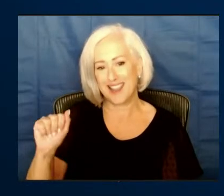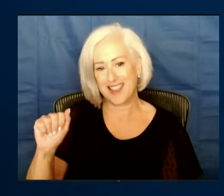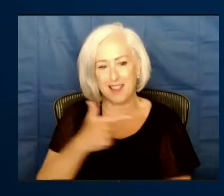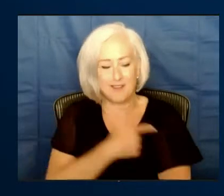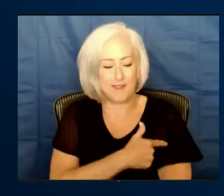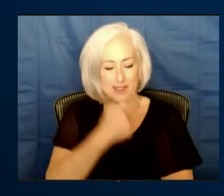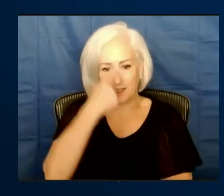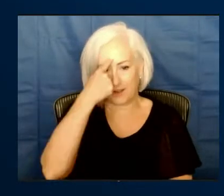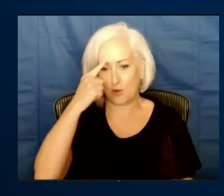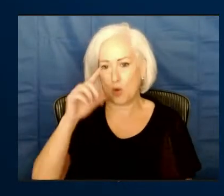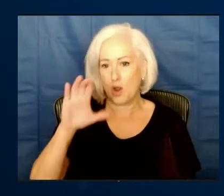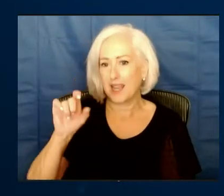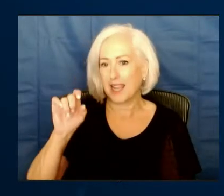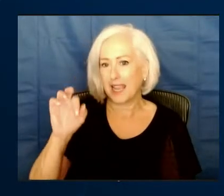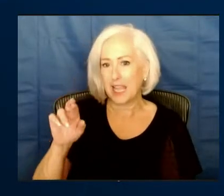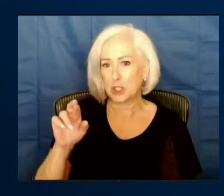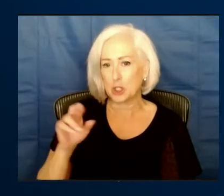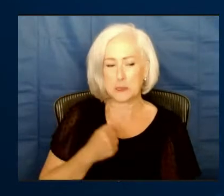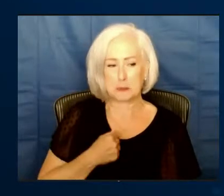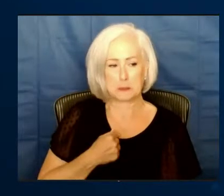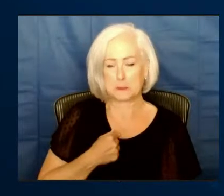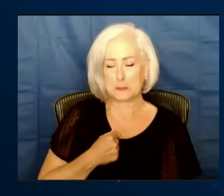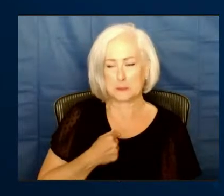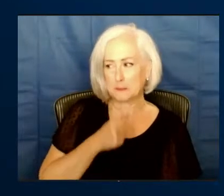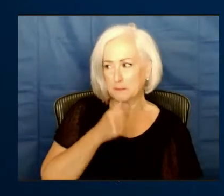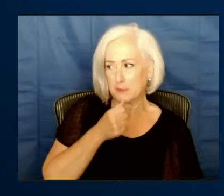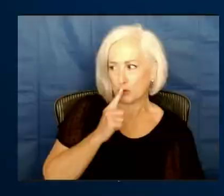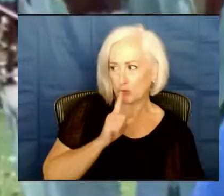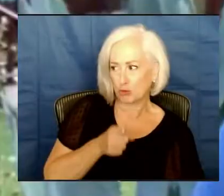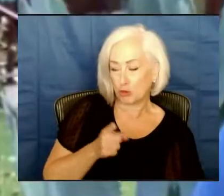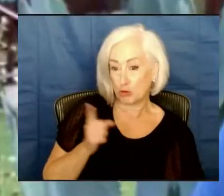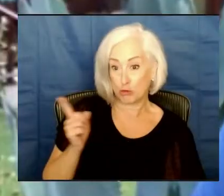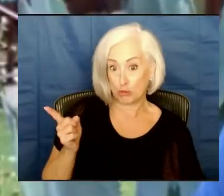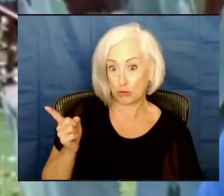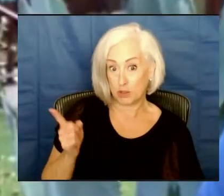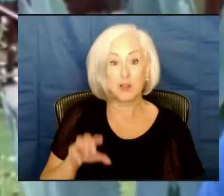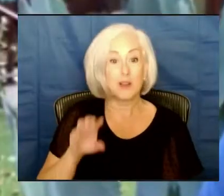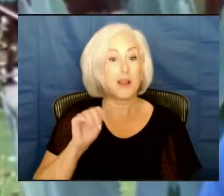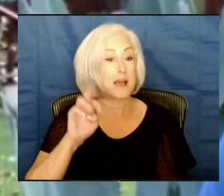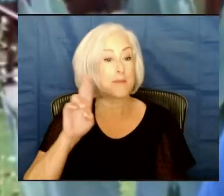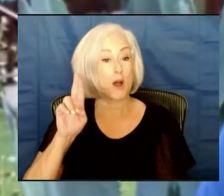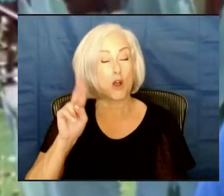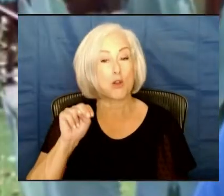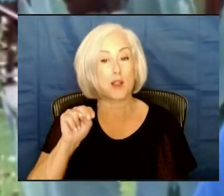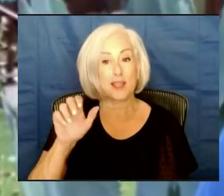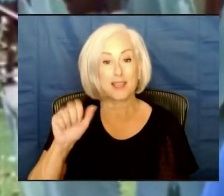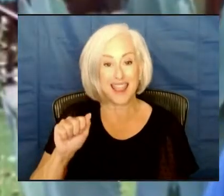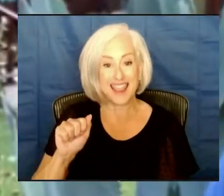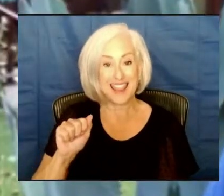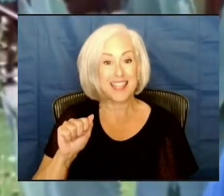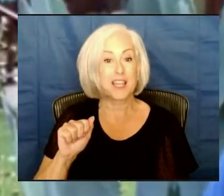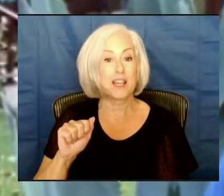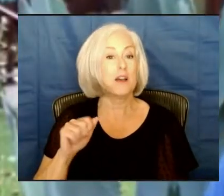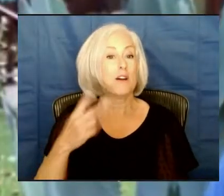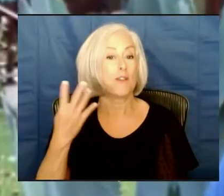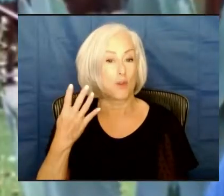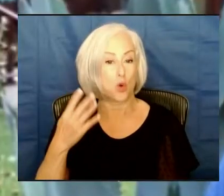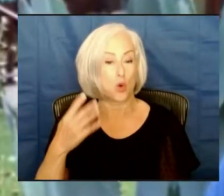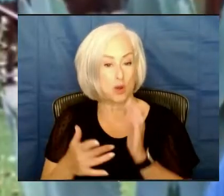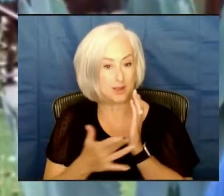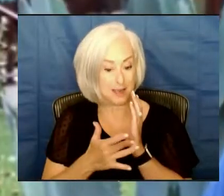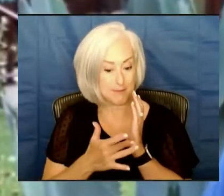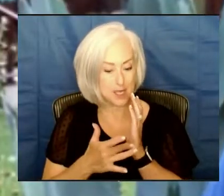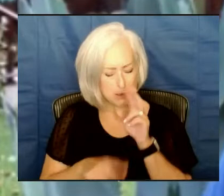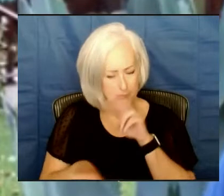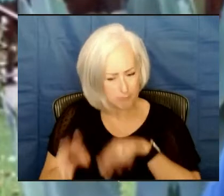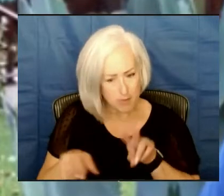Hawkeye, I'm not sure about that one. Yeah, we know that the mRNA platform, the mRNA technology, was first looked at for cancer